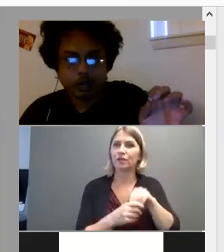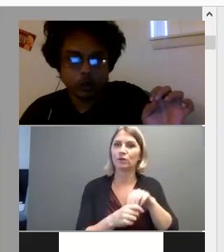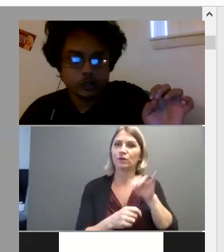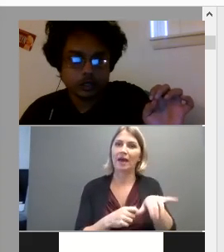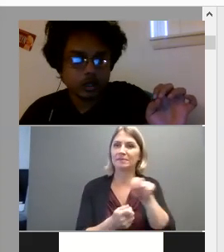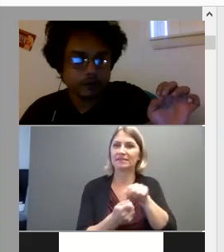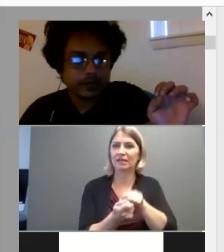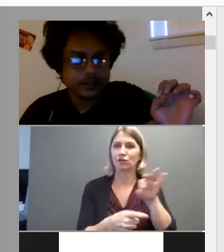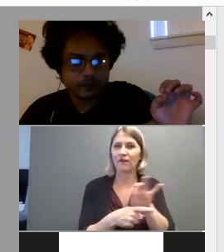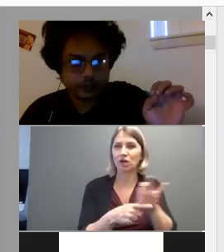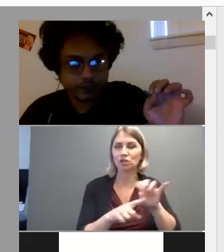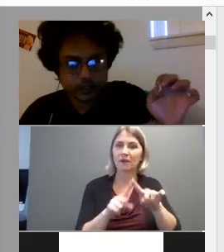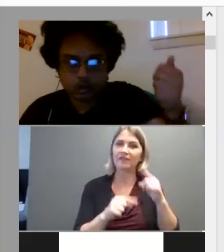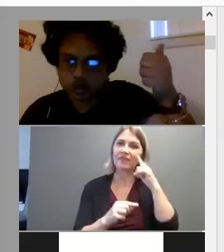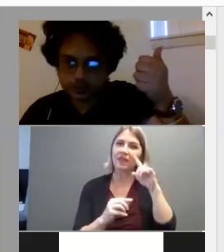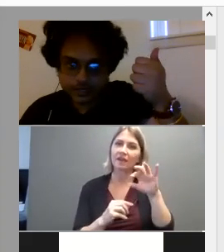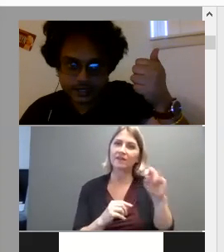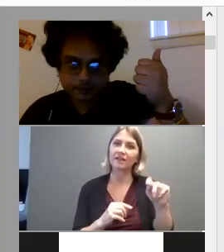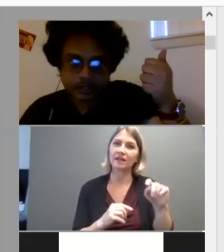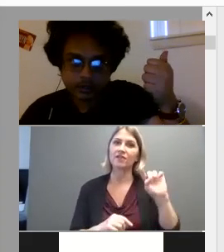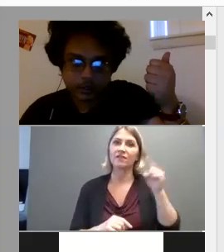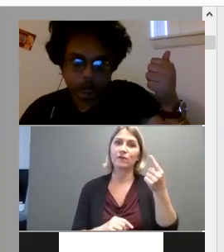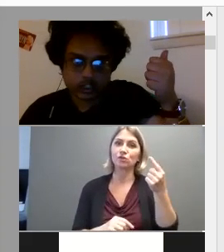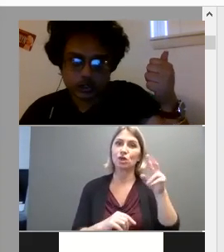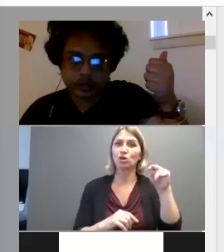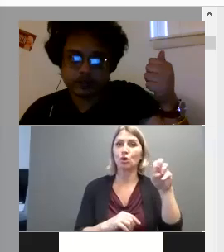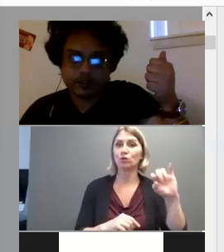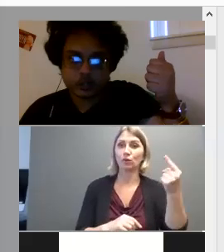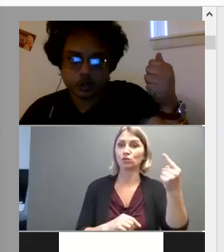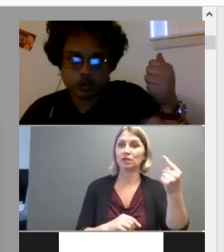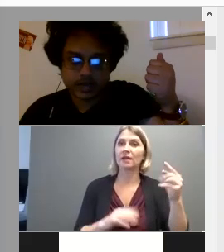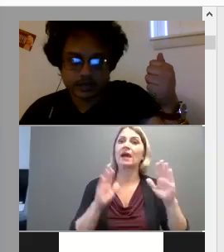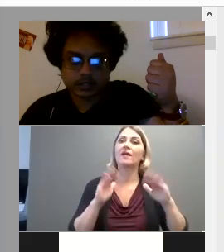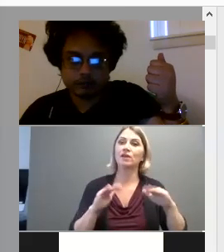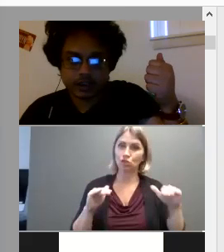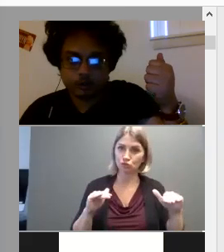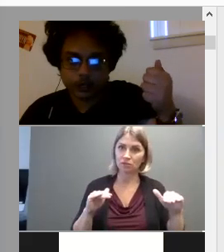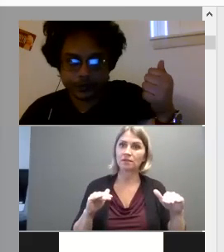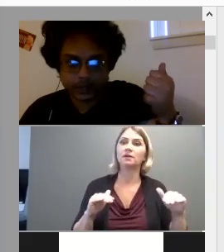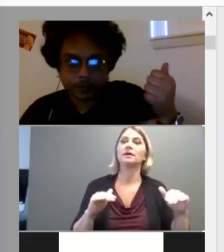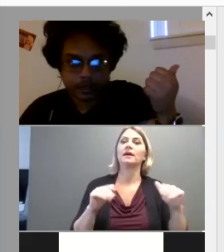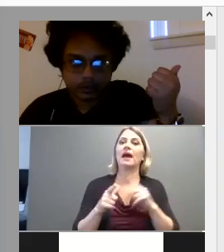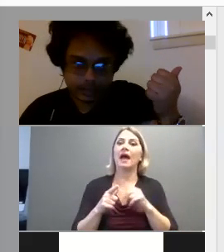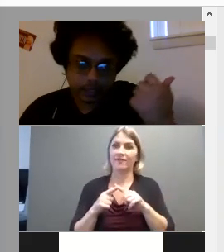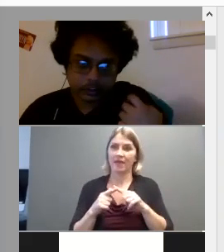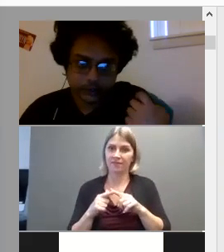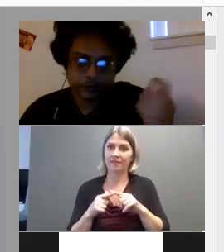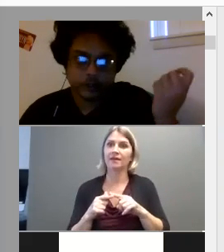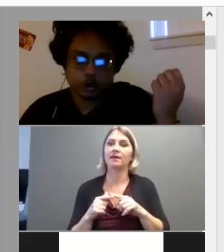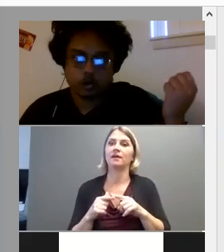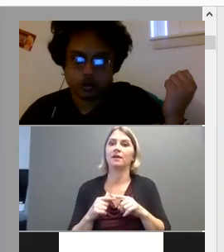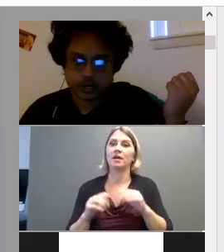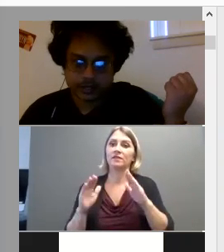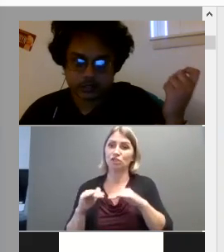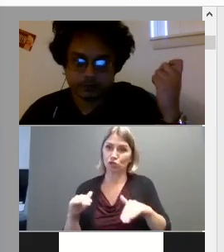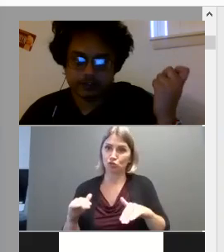but you can also think of it as the first node goes first, then all the children of the first node goes next, then we have 2 and 3, then the children